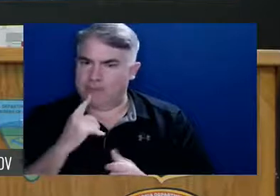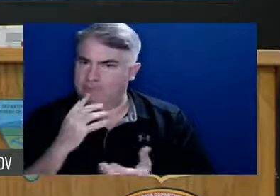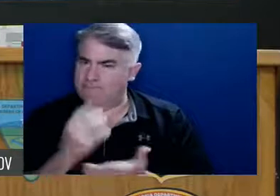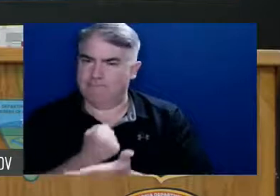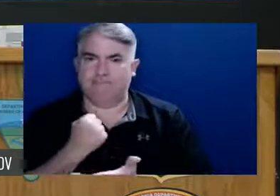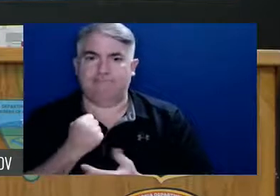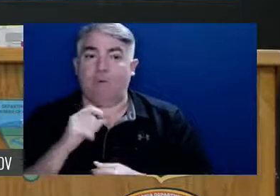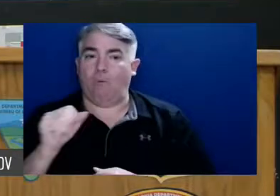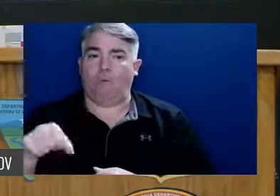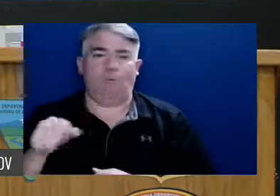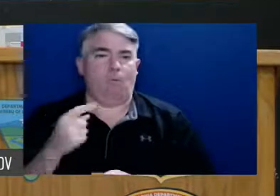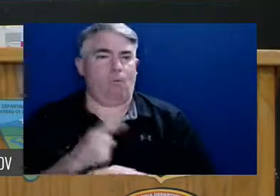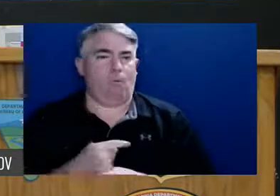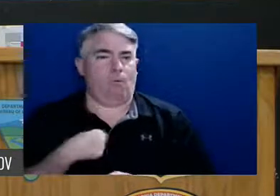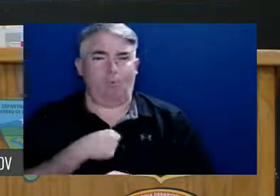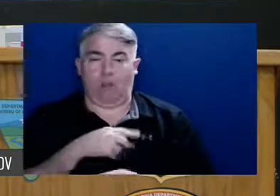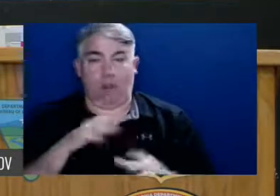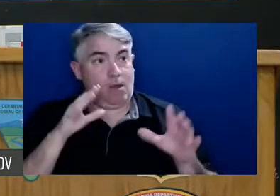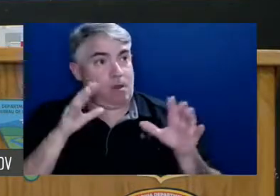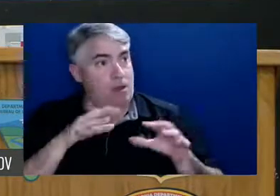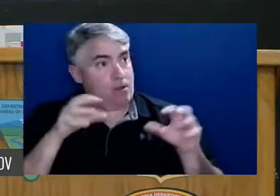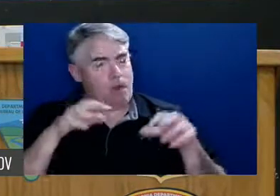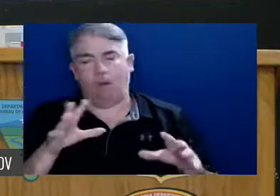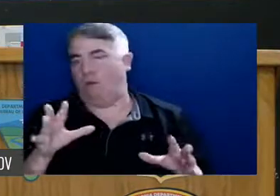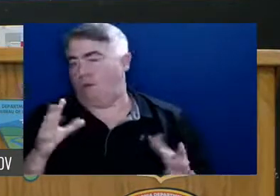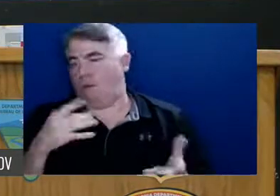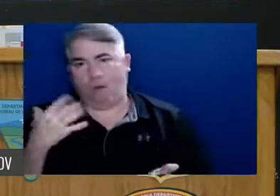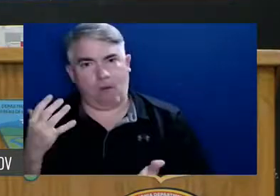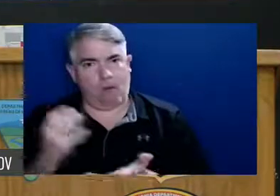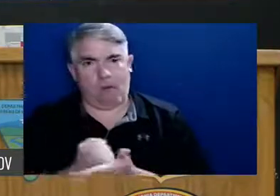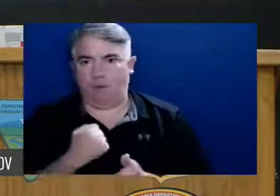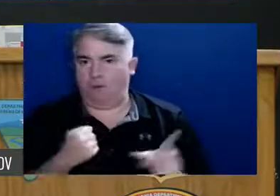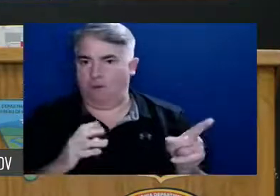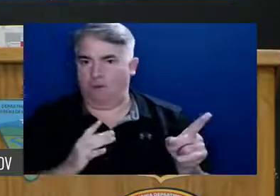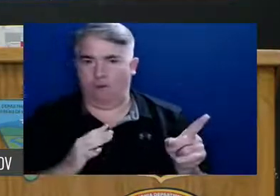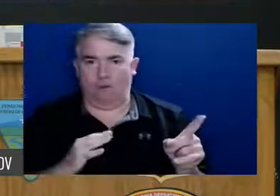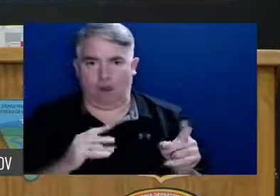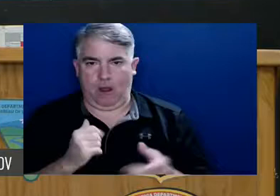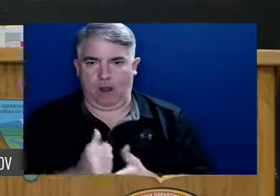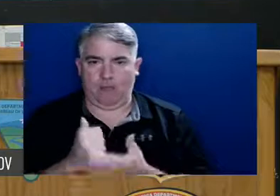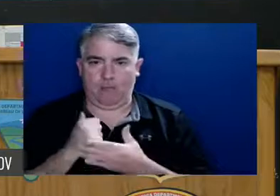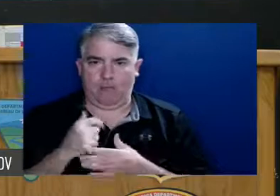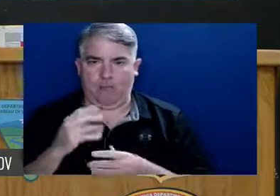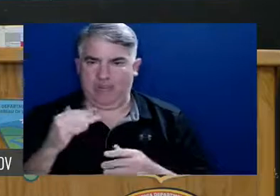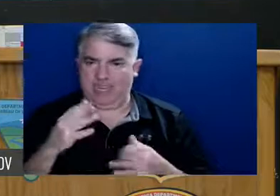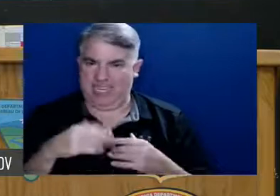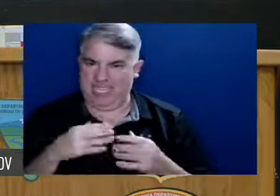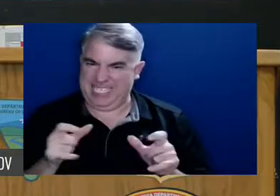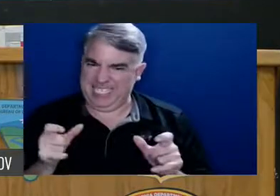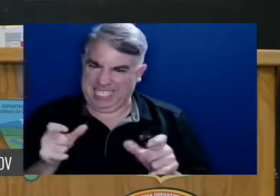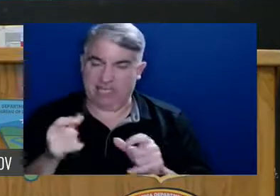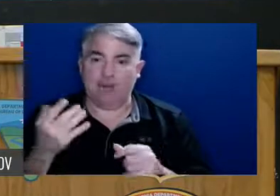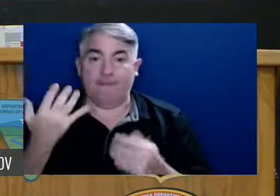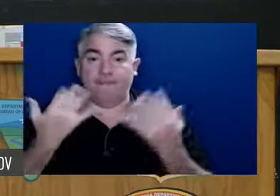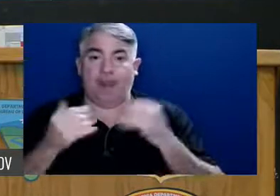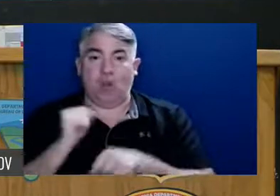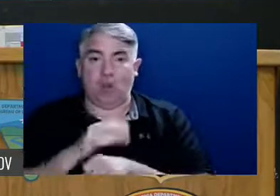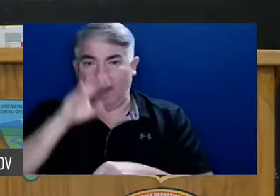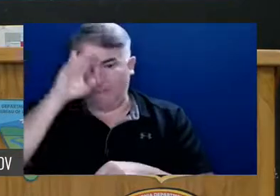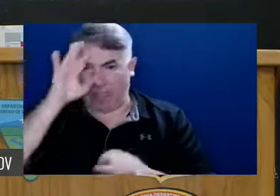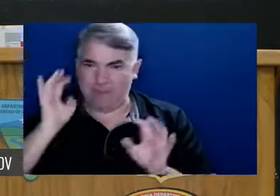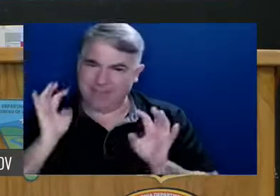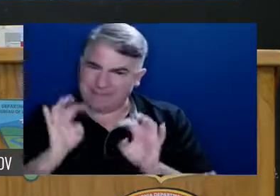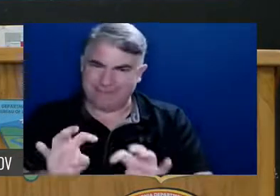is a preferred tactic where we can get right on the edge of the fire and cut this thing off before it builds another head of steam when some